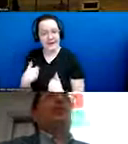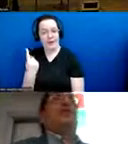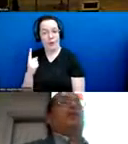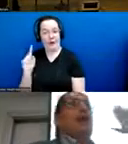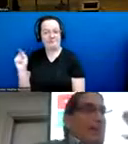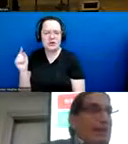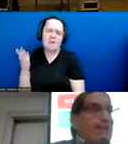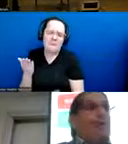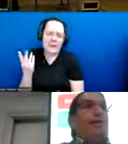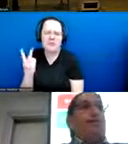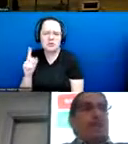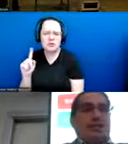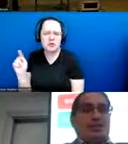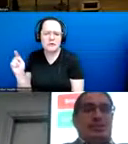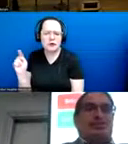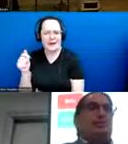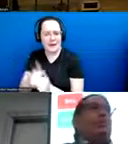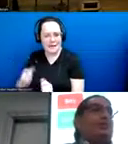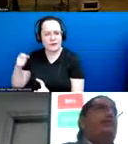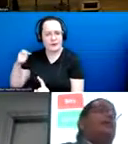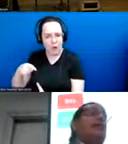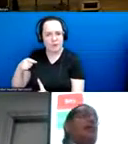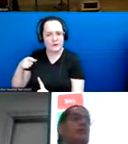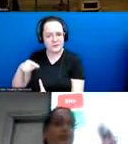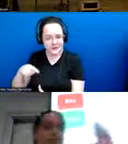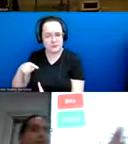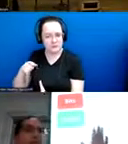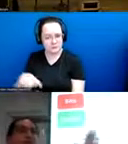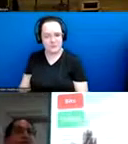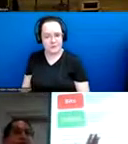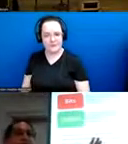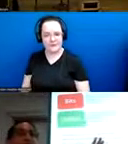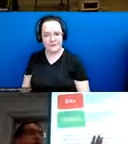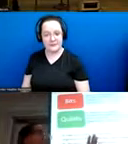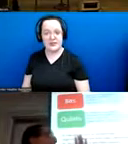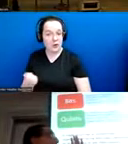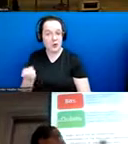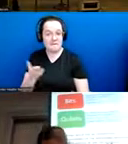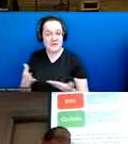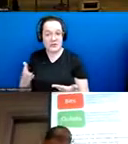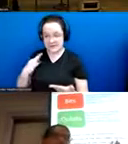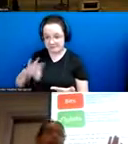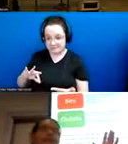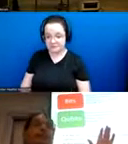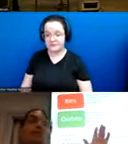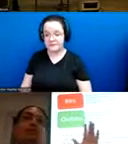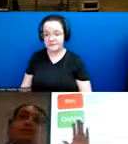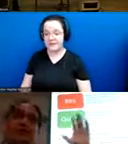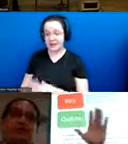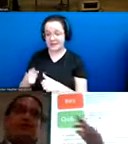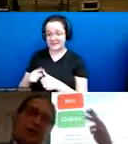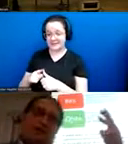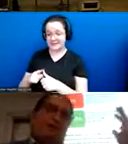two photons every pulse that is being distributed, right? So there is a few things that you gain, of course. One of them is the fact that